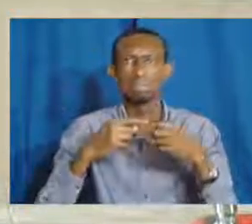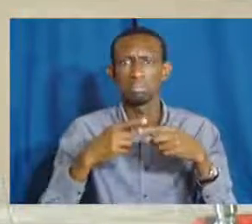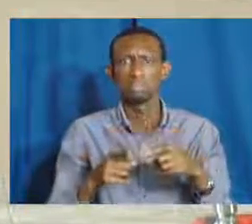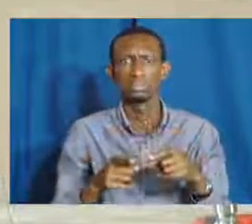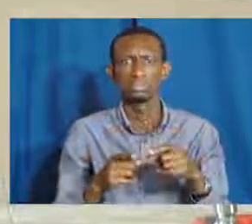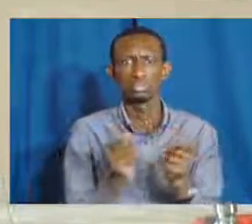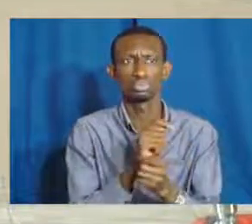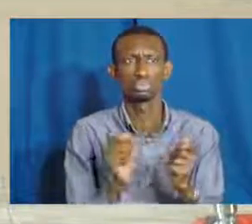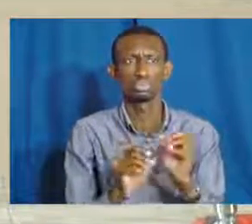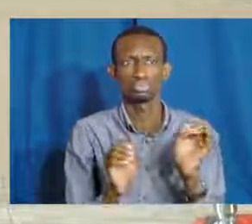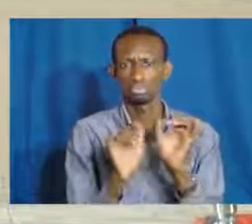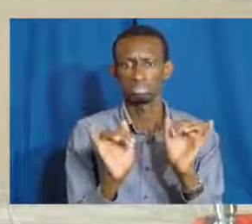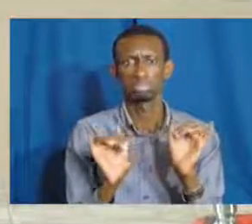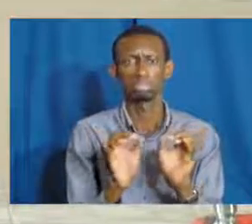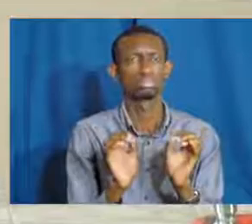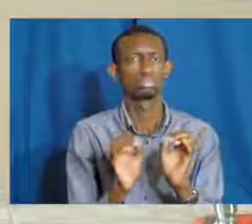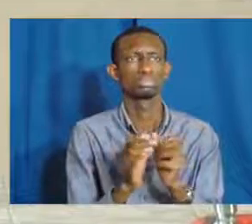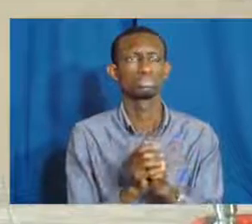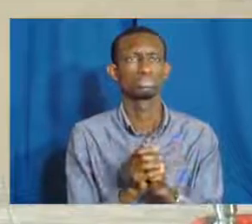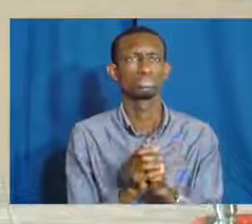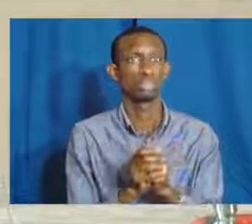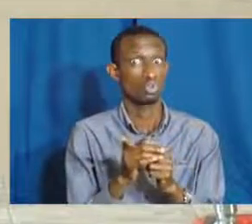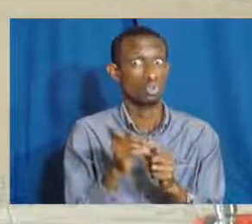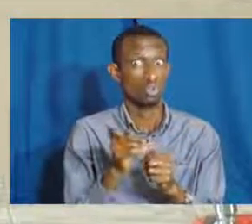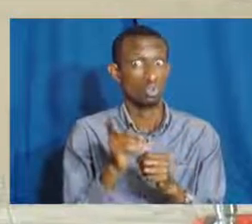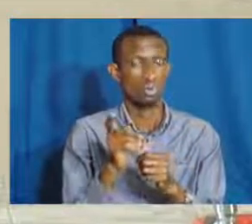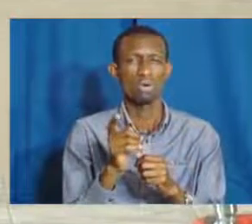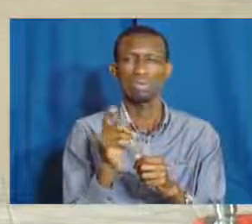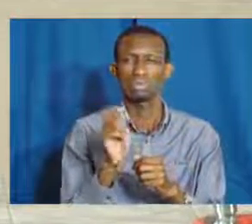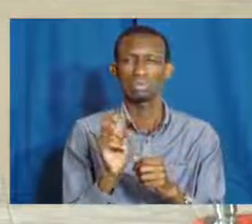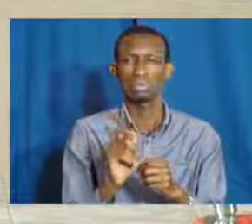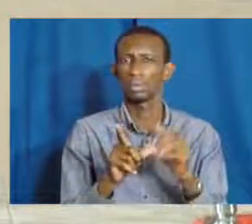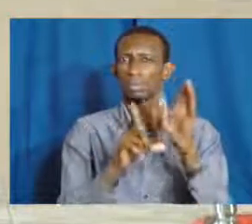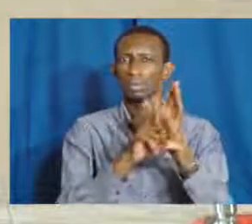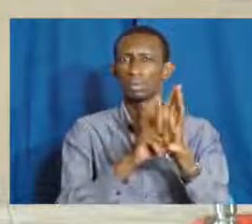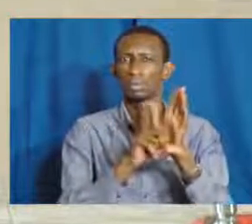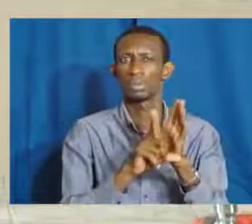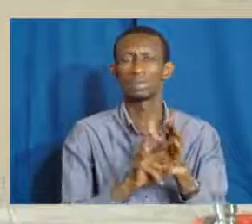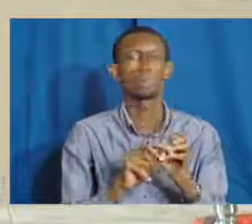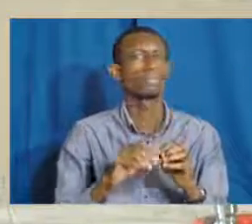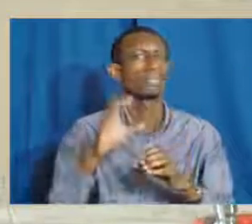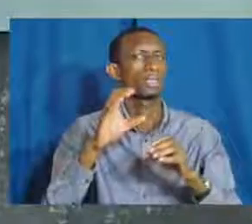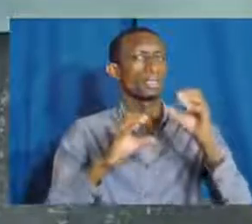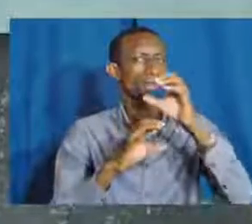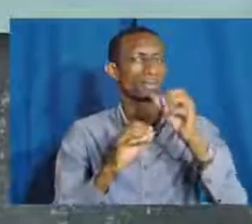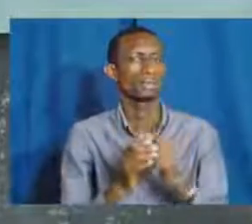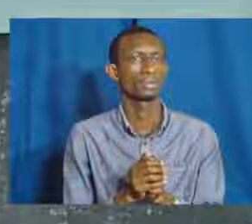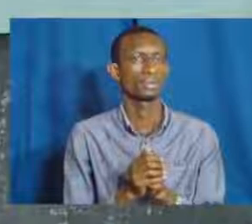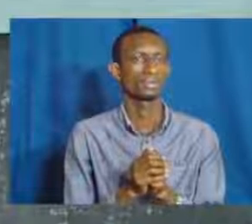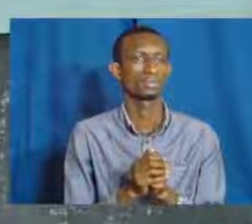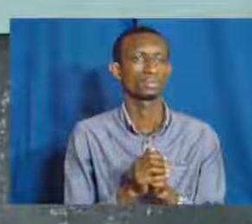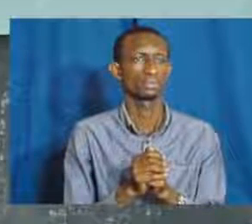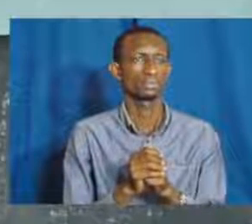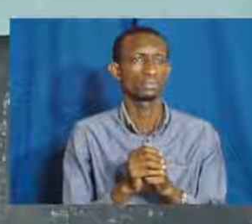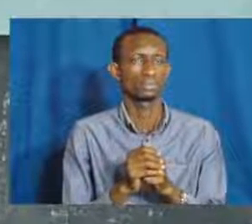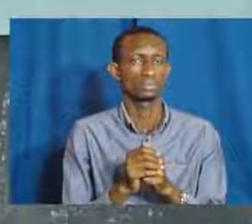mass. So he even formulated the law that the physical and chemical properties of the period is a periodic function of